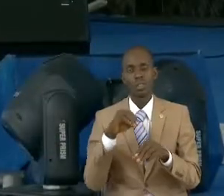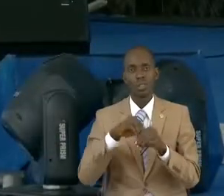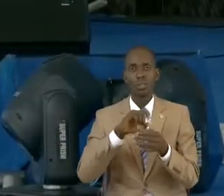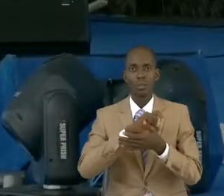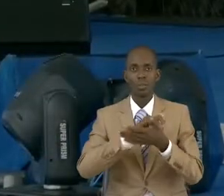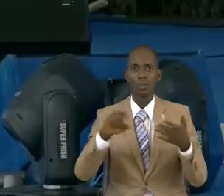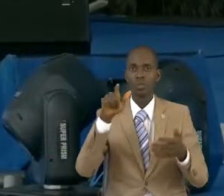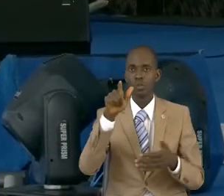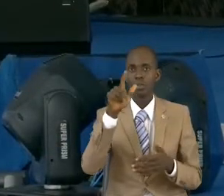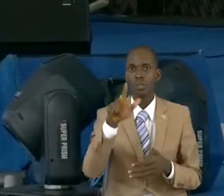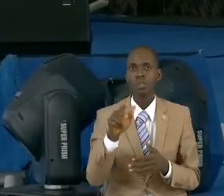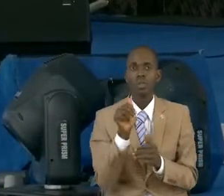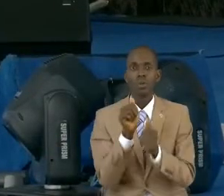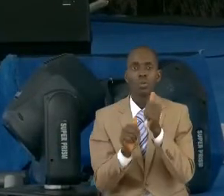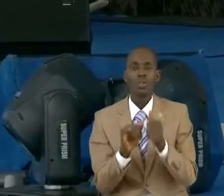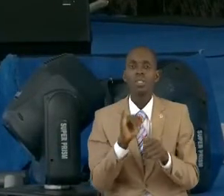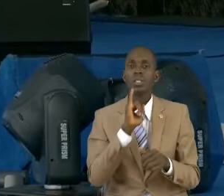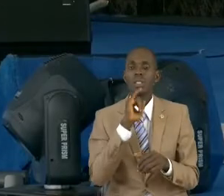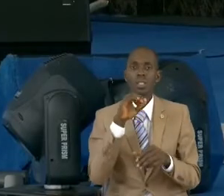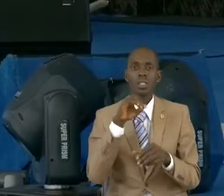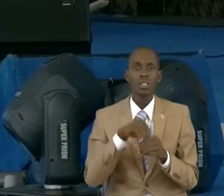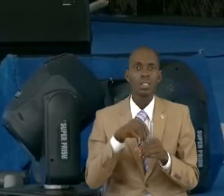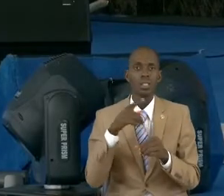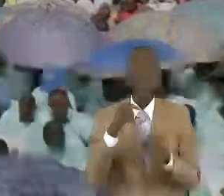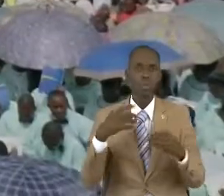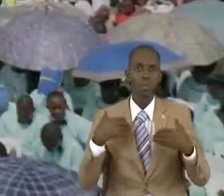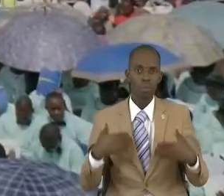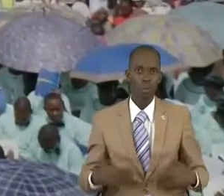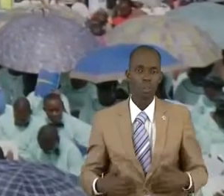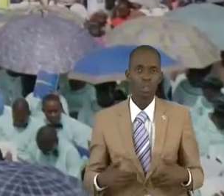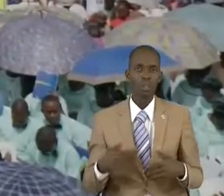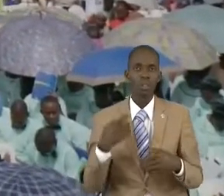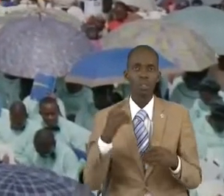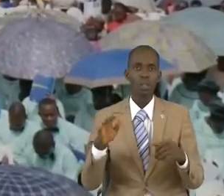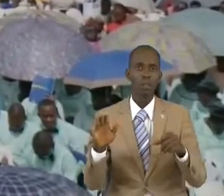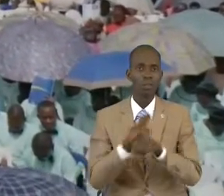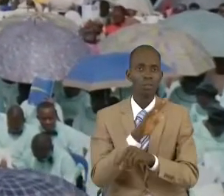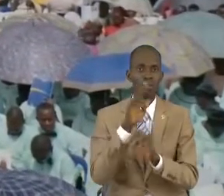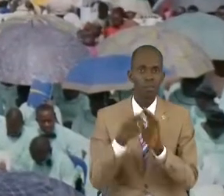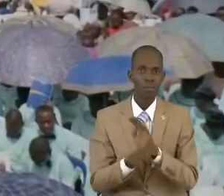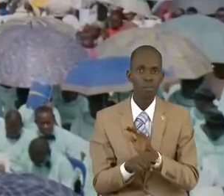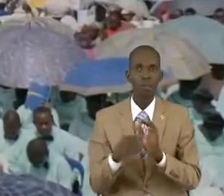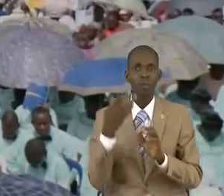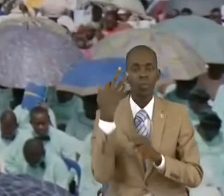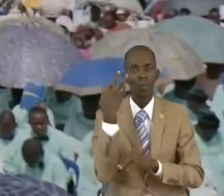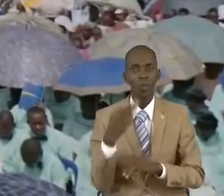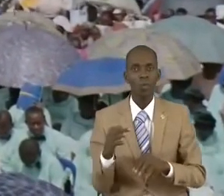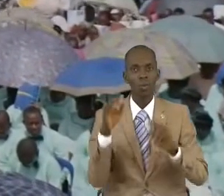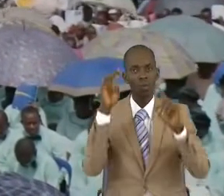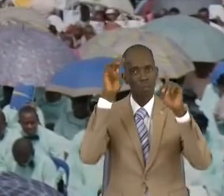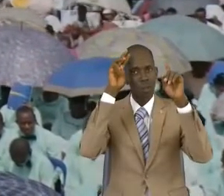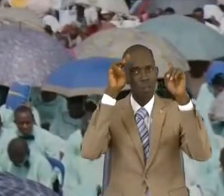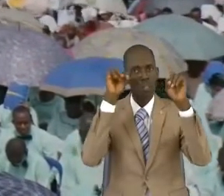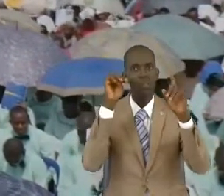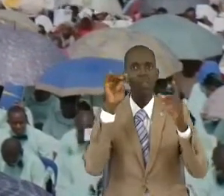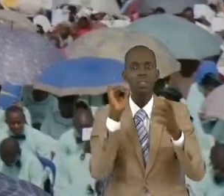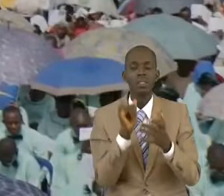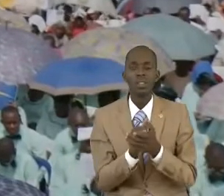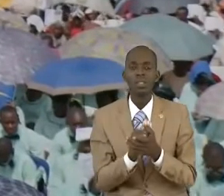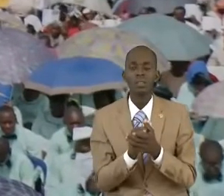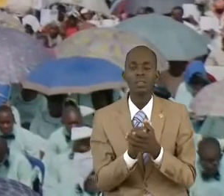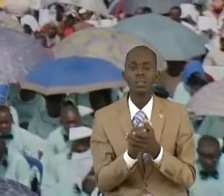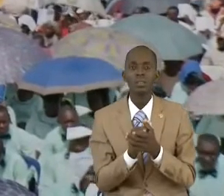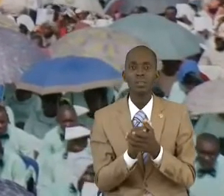is his body, the fullness of him that filleth